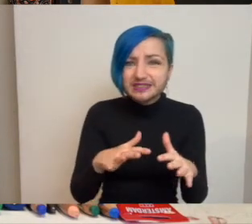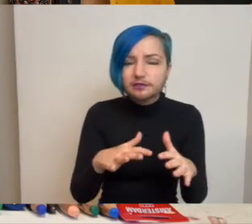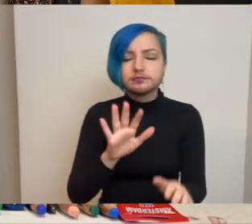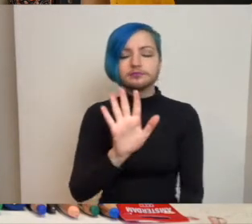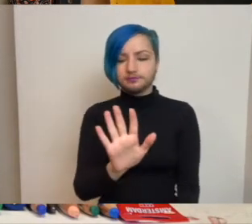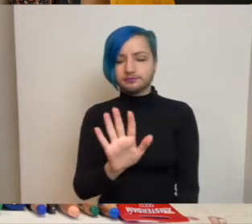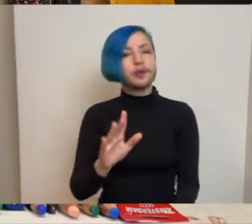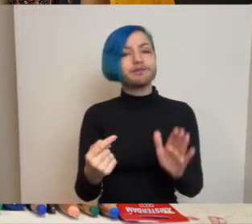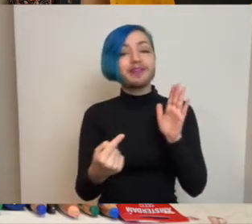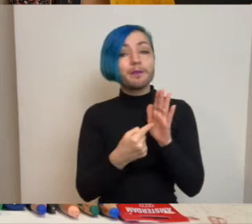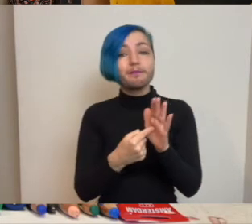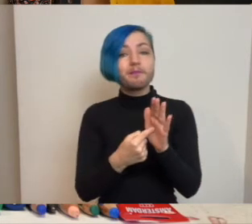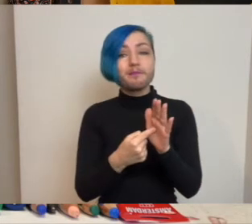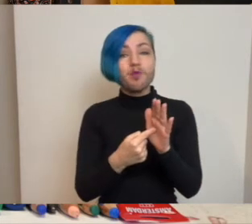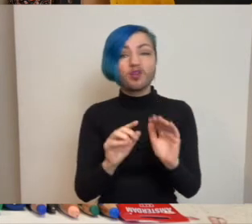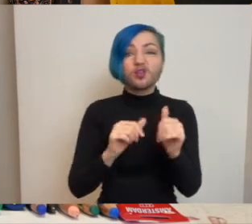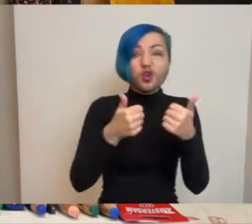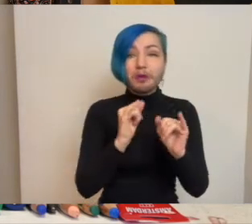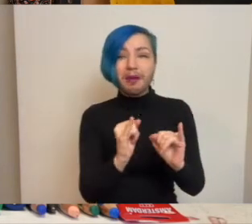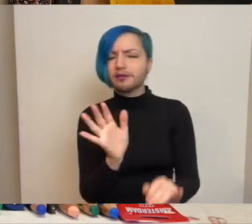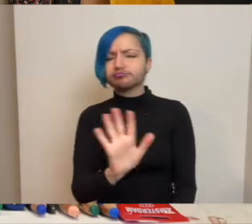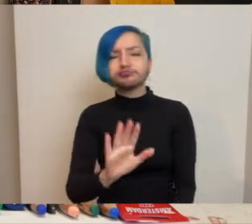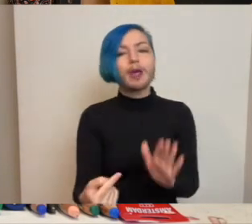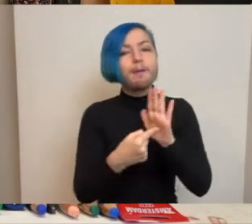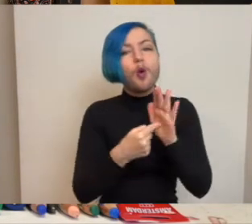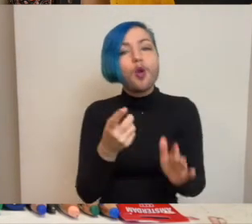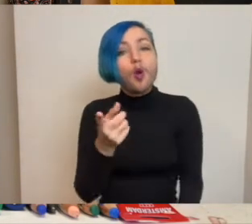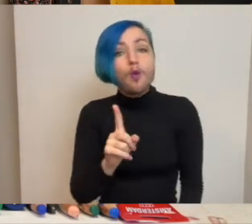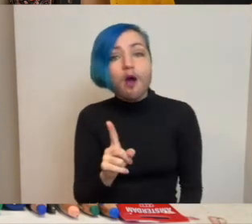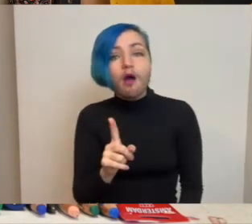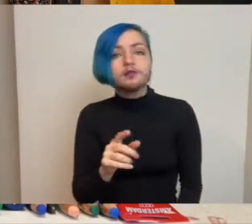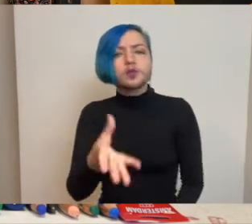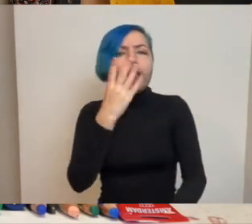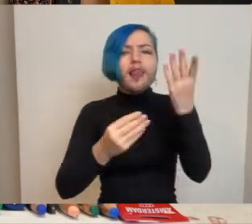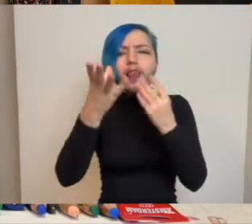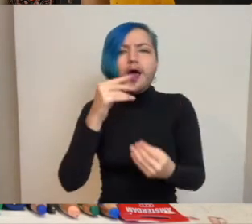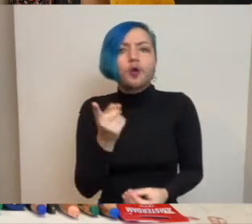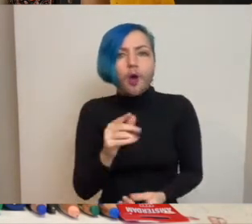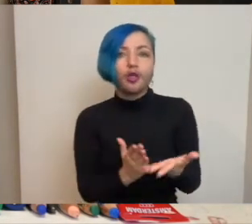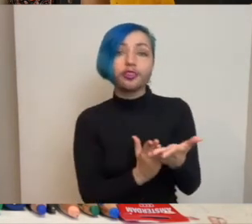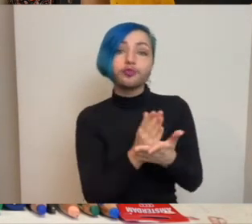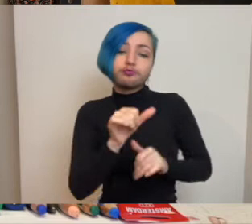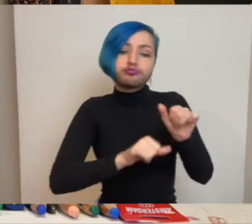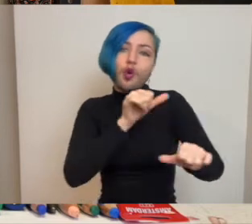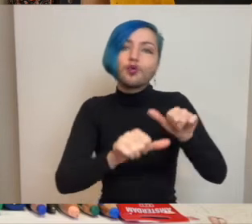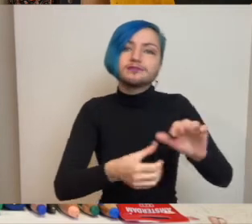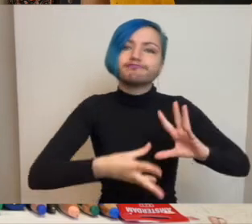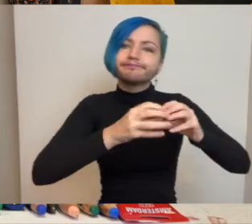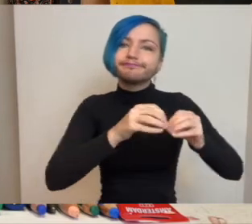It's not always about whether it's any good, it's about what you can learn from your drawing.